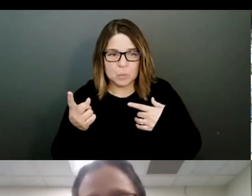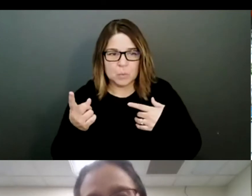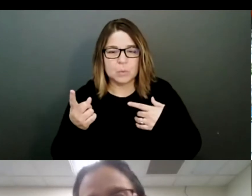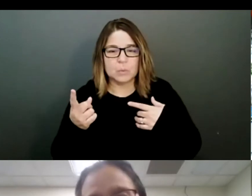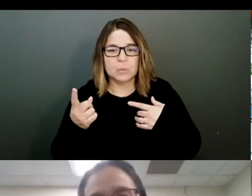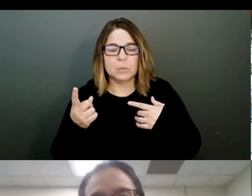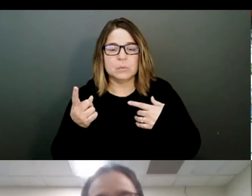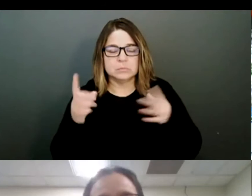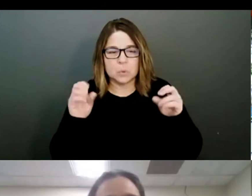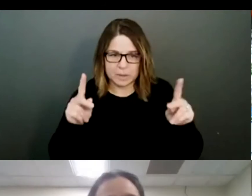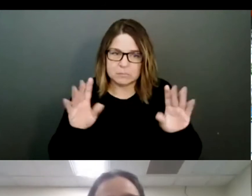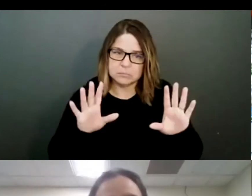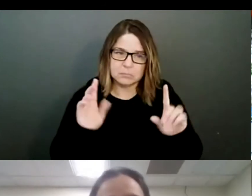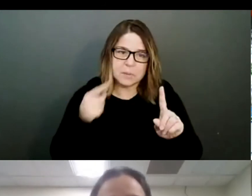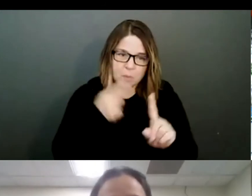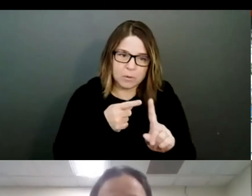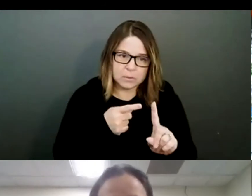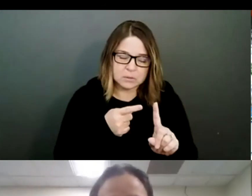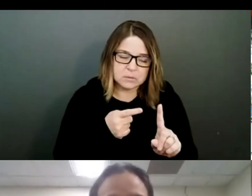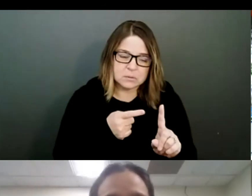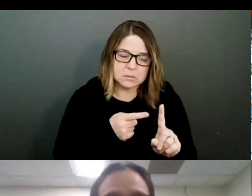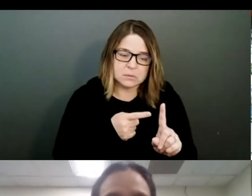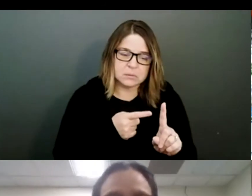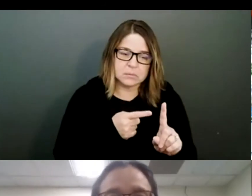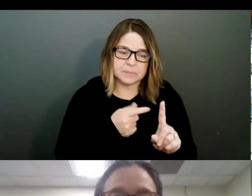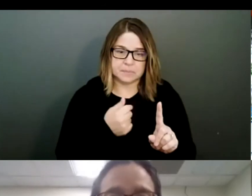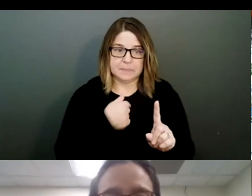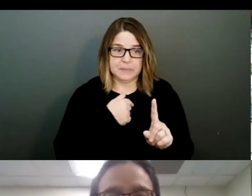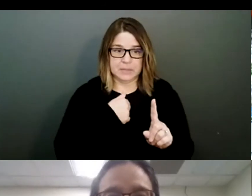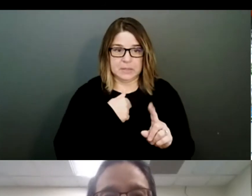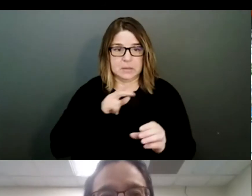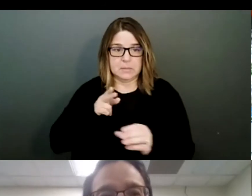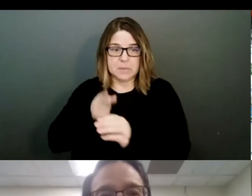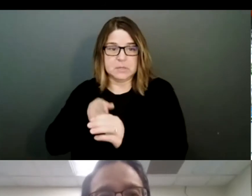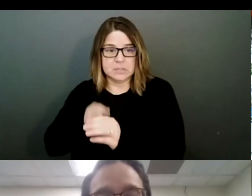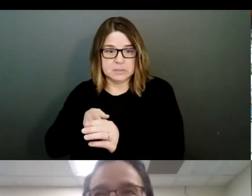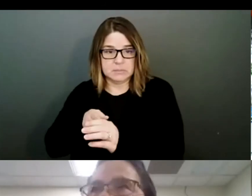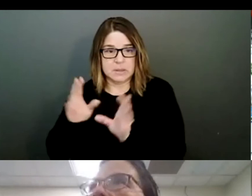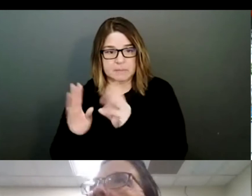it is, is that I, as a participant,